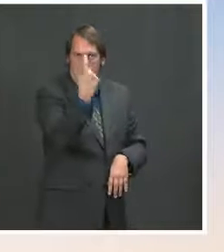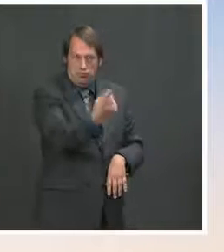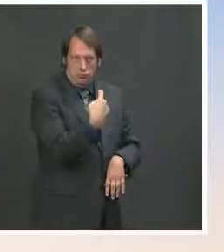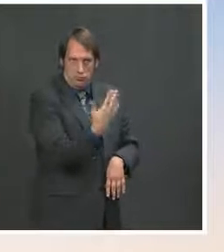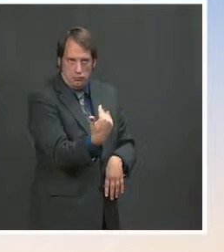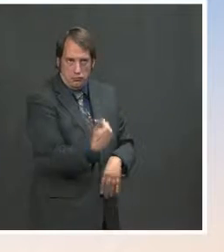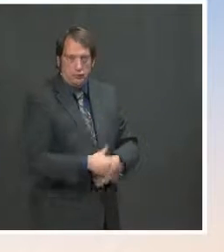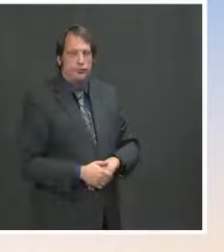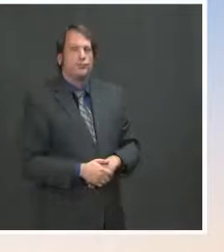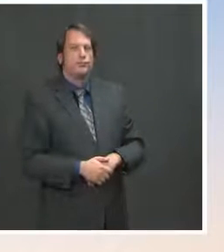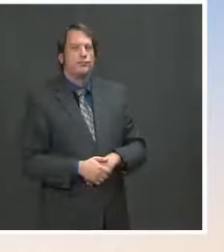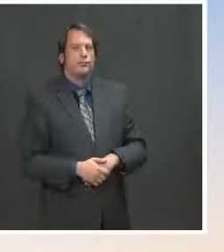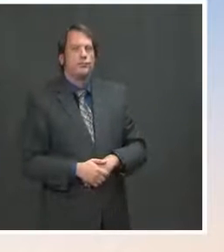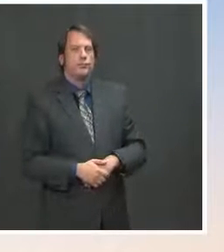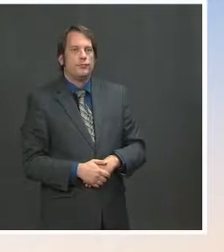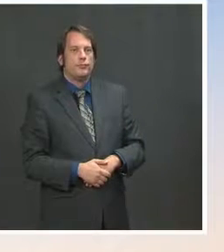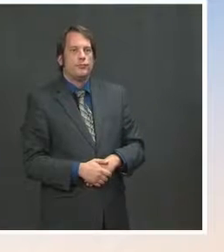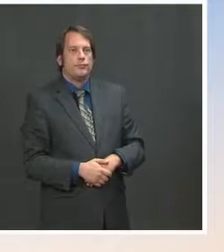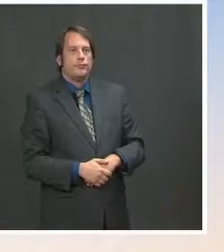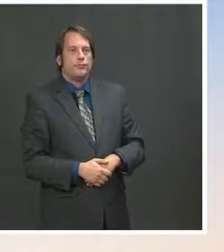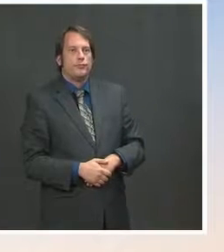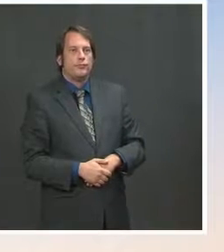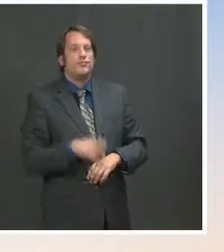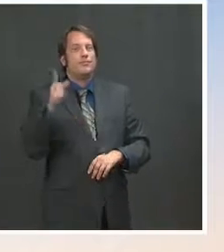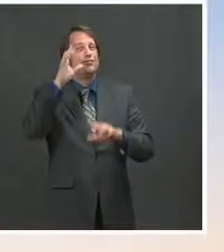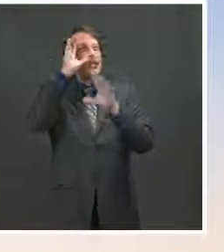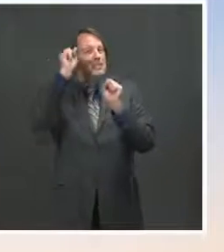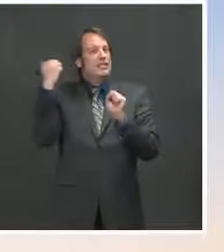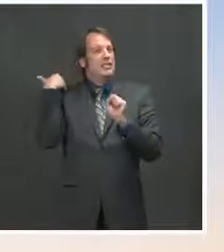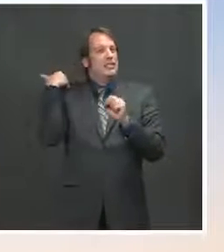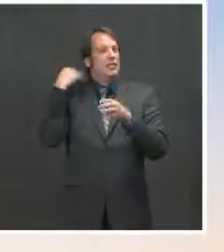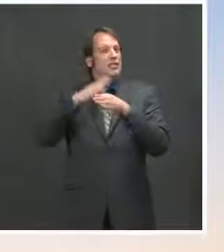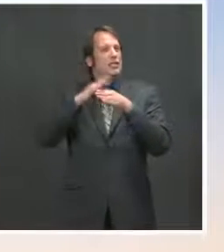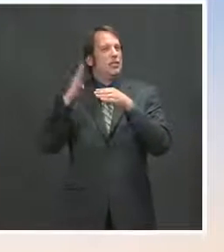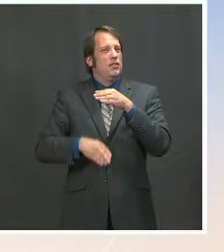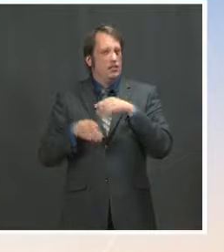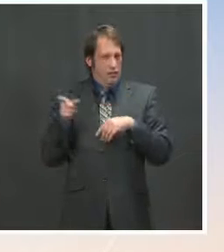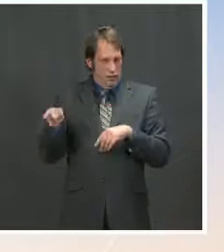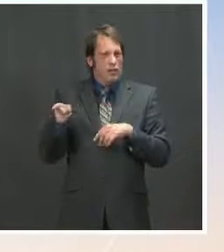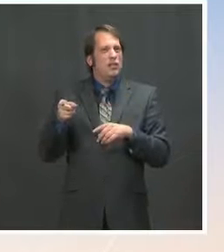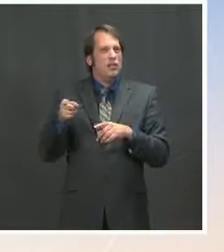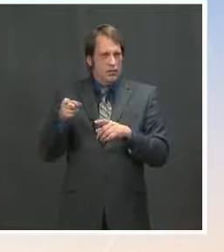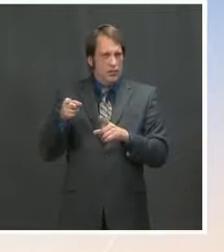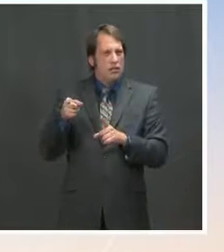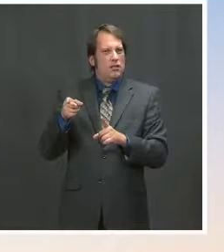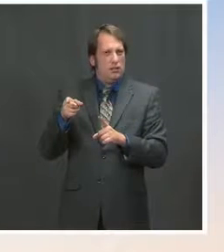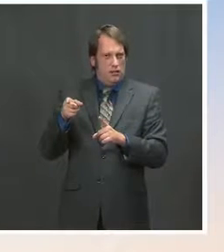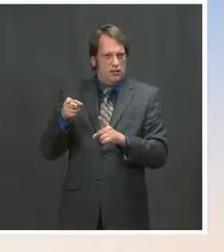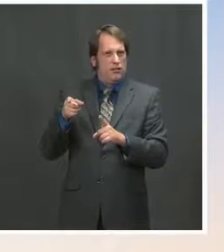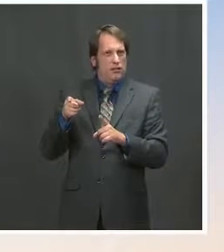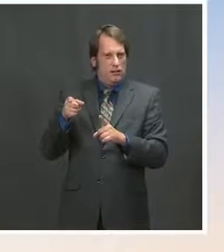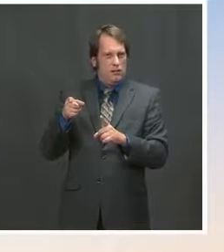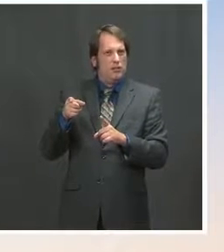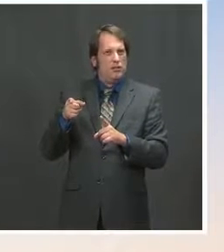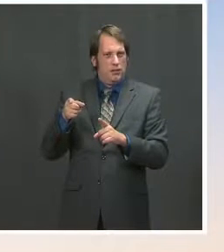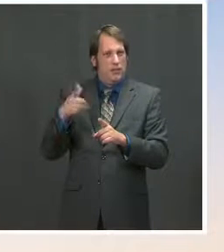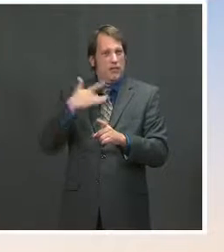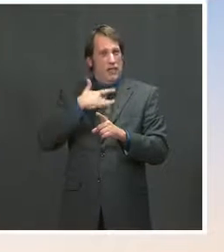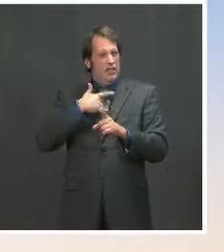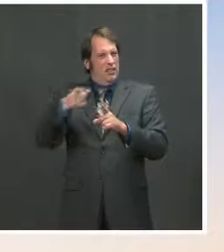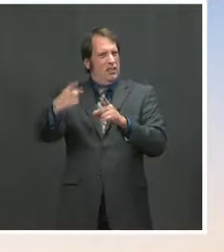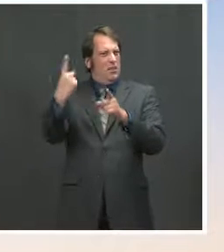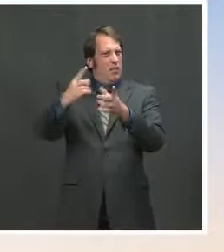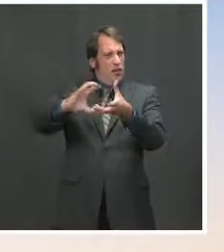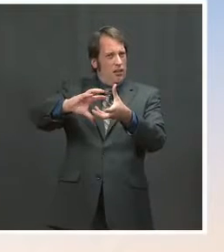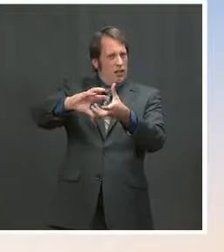mm-hmm. called what happened at the border a crisis. Is that now the official White House position, that there is indeed a crisis at the border? Well, let